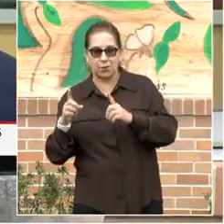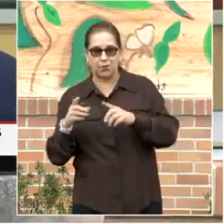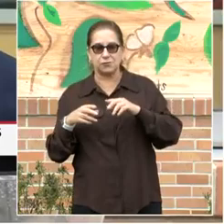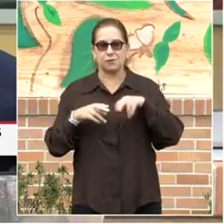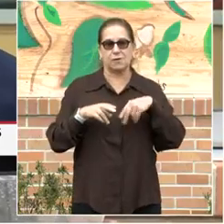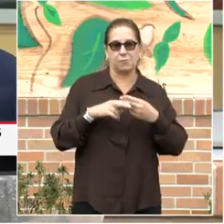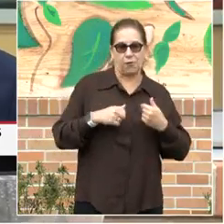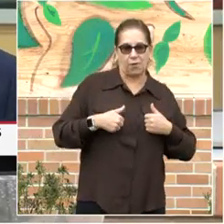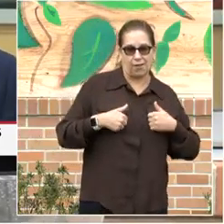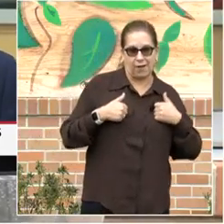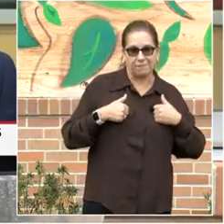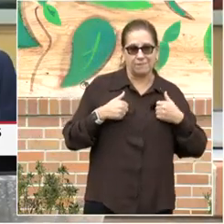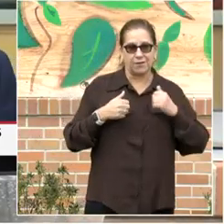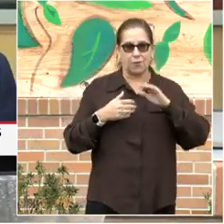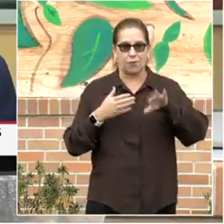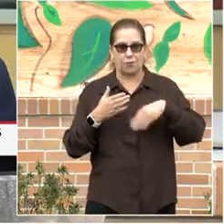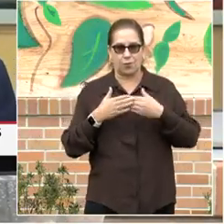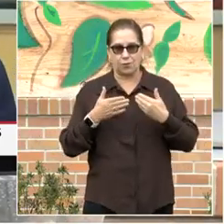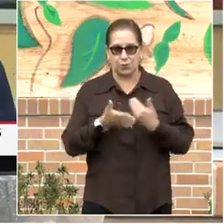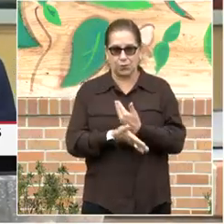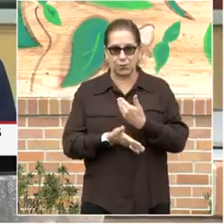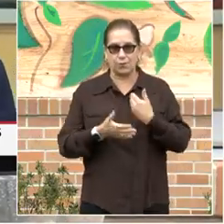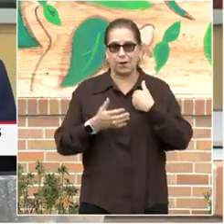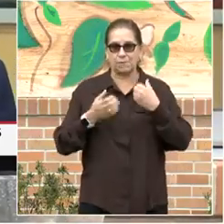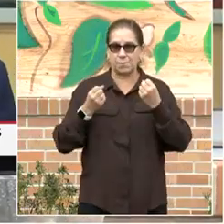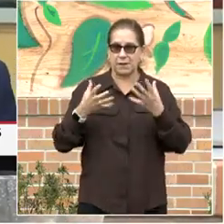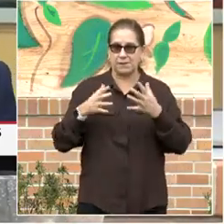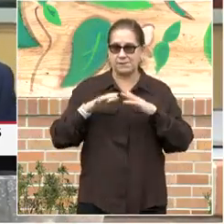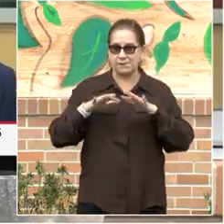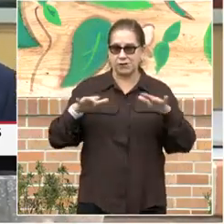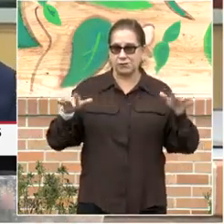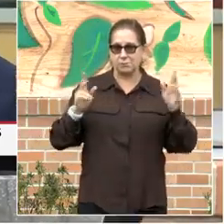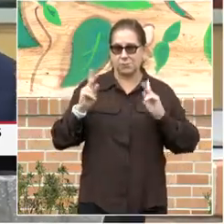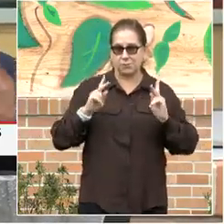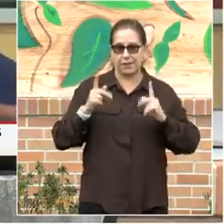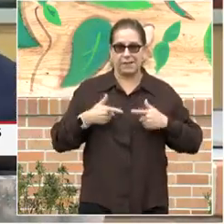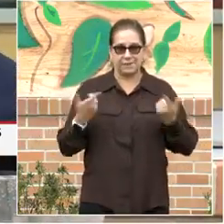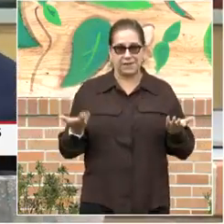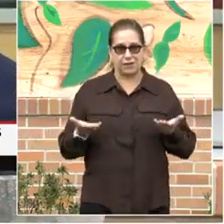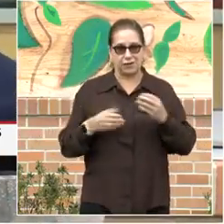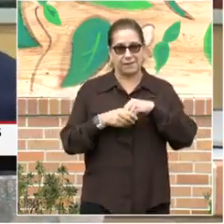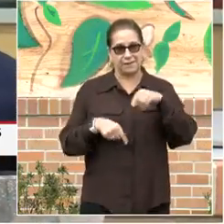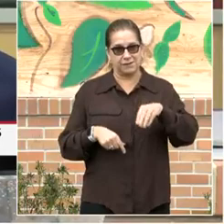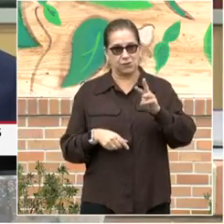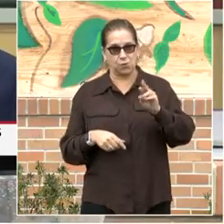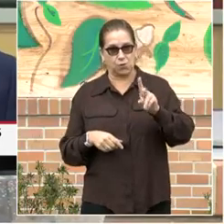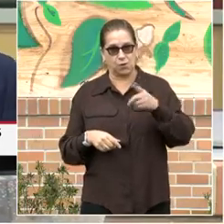eat. Because we know we have a lot of health disparities in our ward that's detrimental to our health based on what we put in our